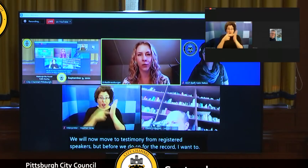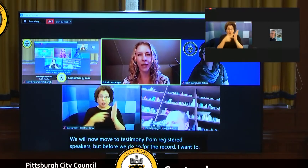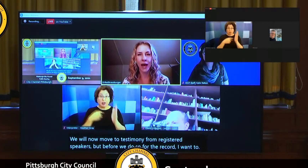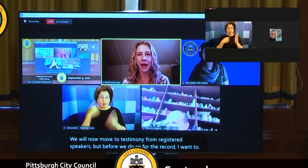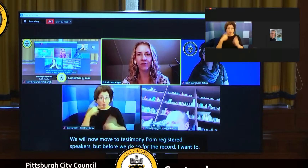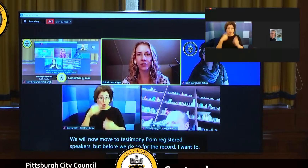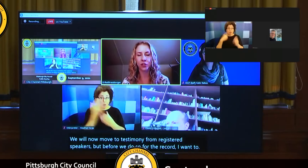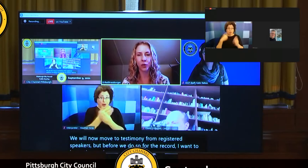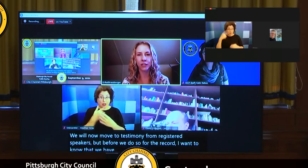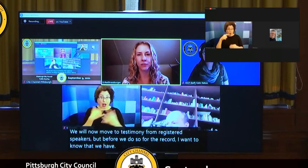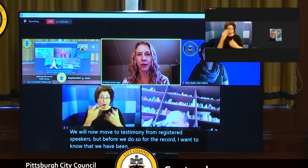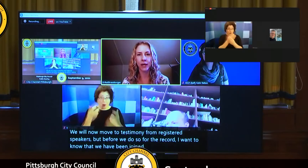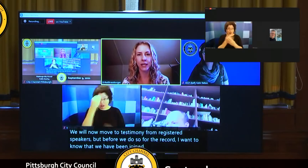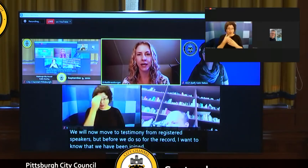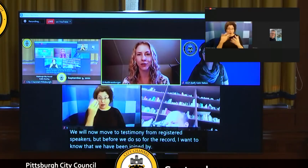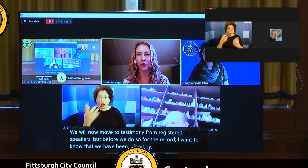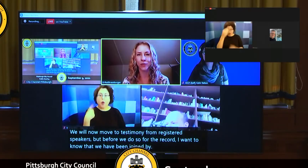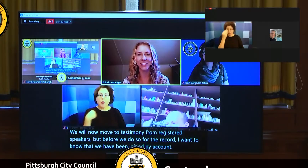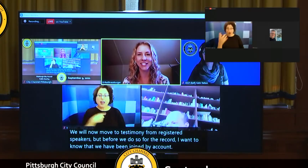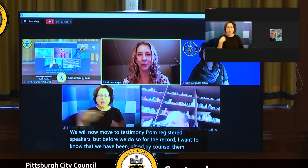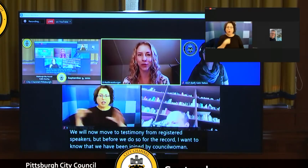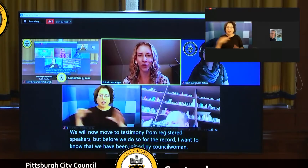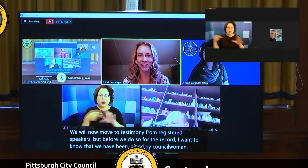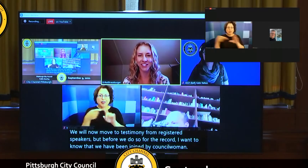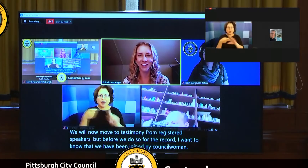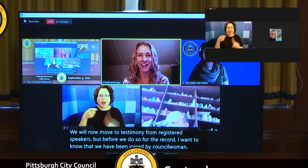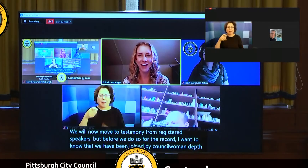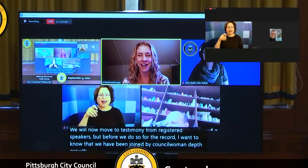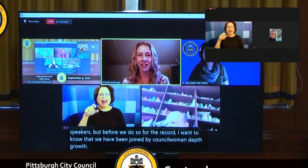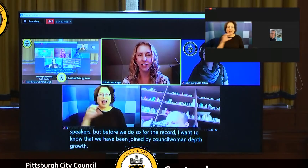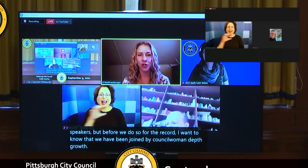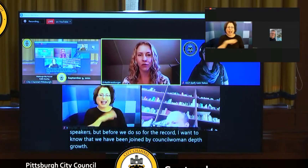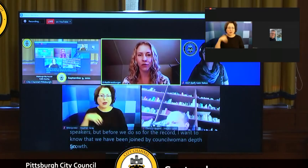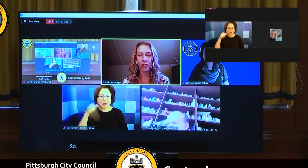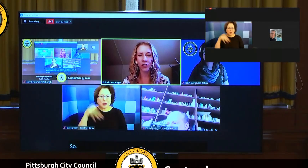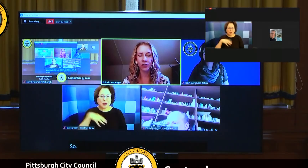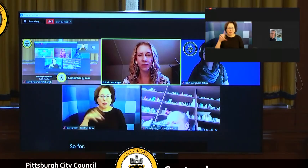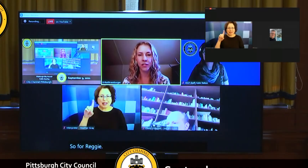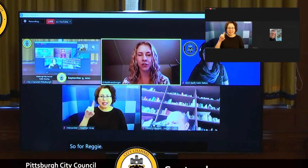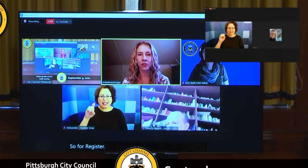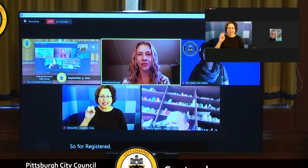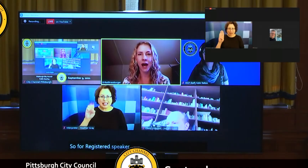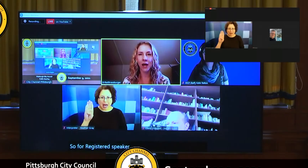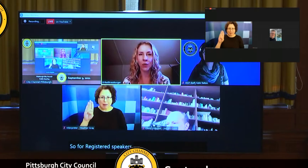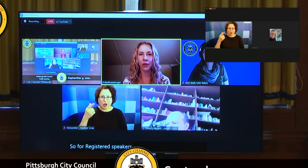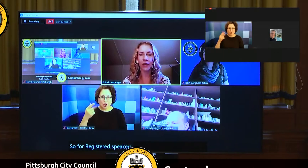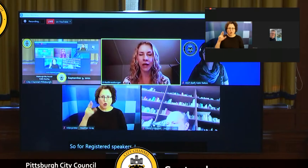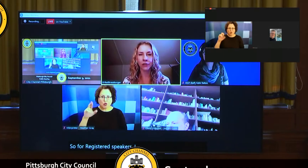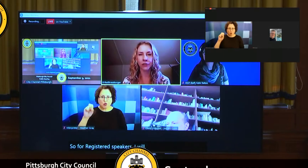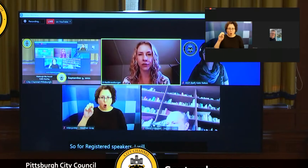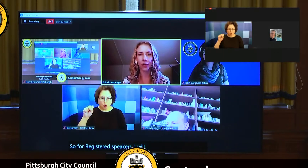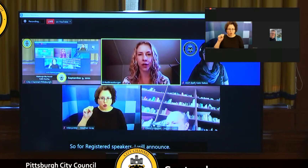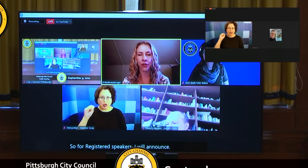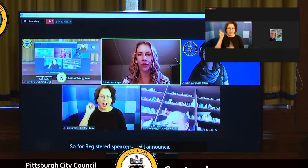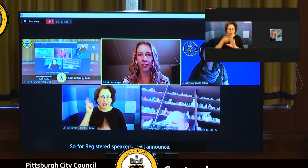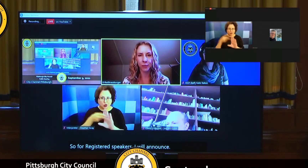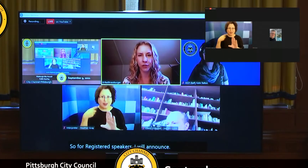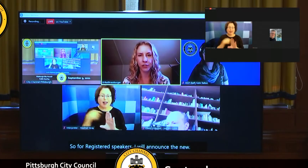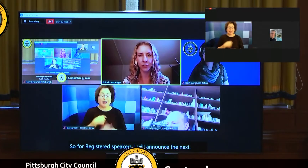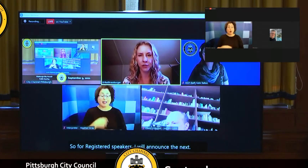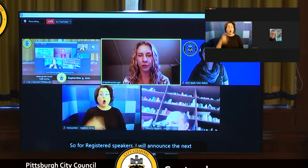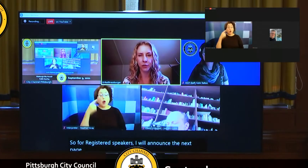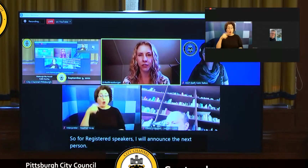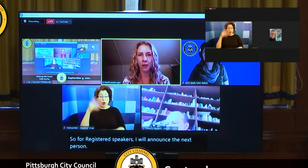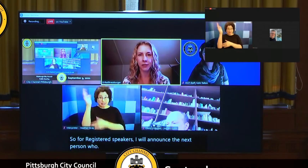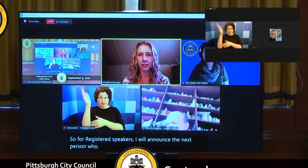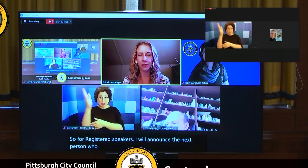that we have been joined by Councilwoman Deb Gross. So for registered speakers, I will announce the next person